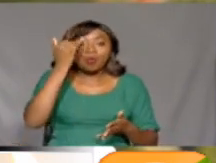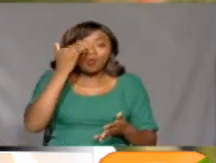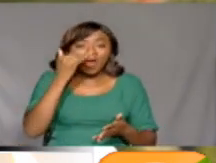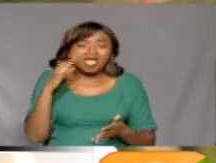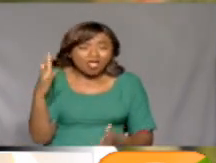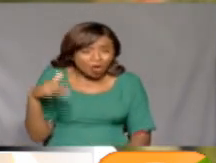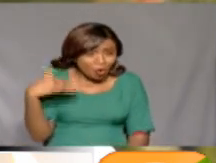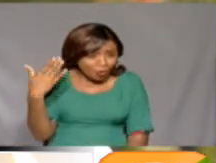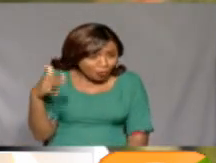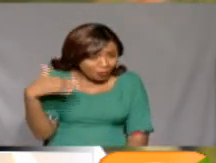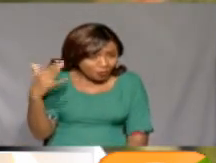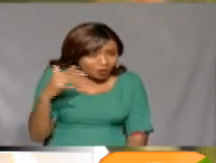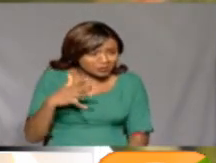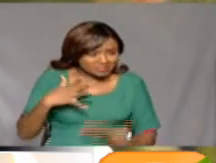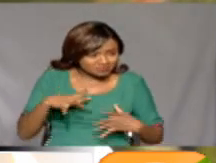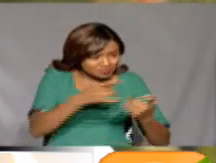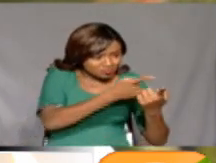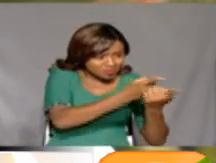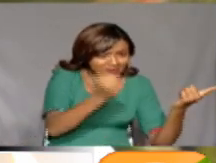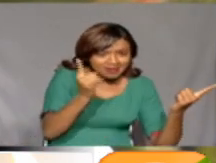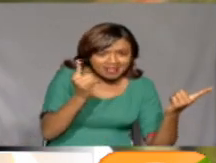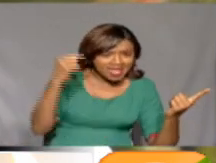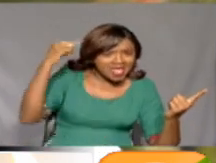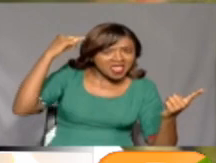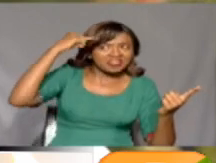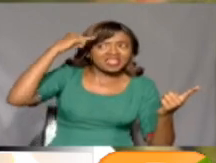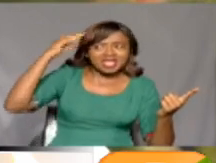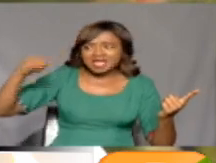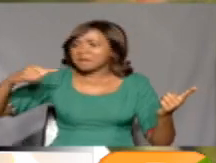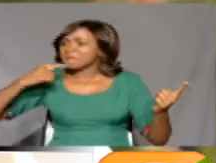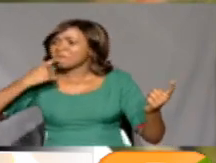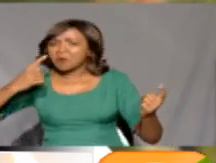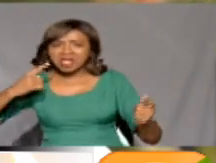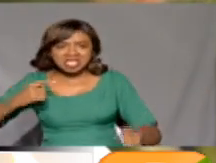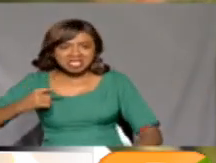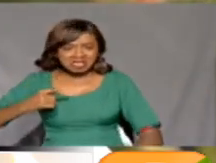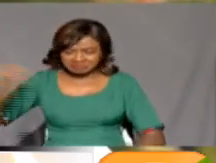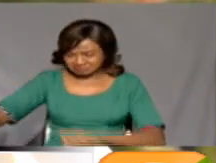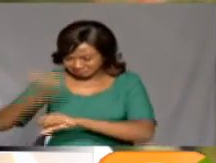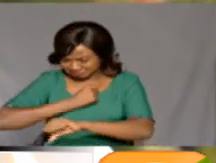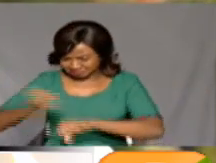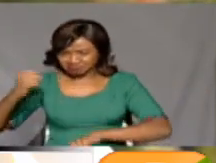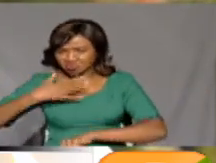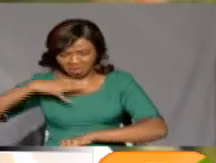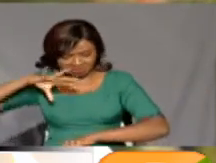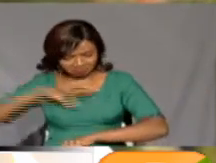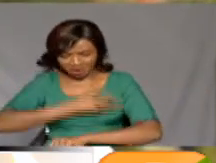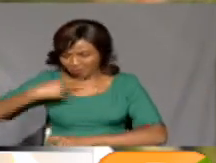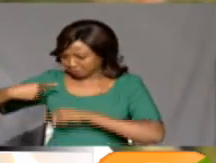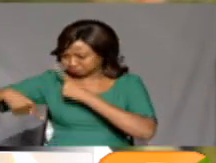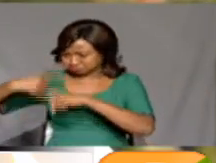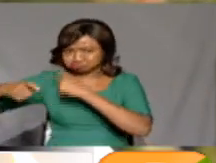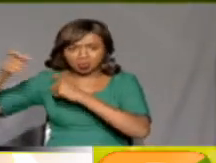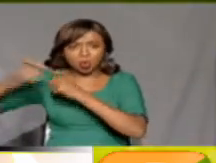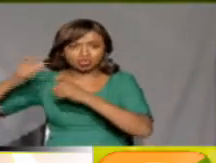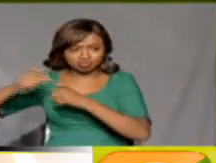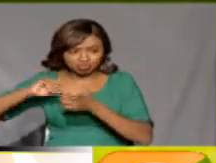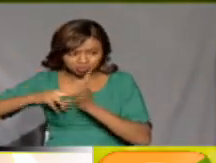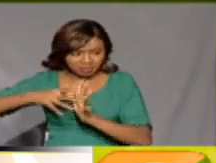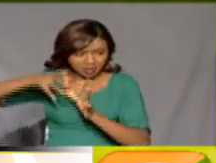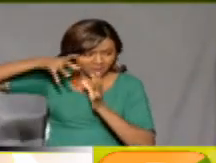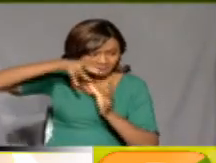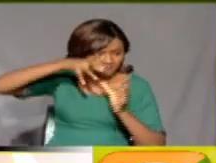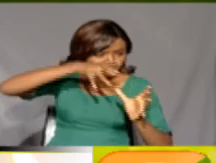always this perception that Moi would not hand over. You know, so there was pressure or